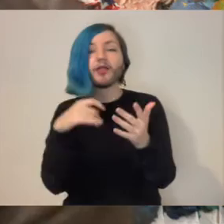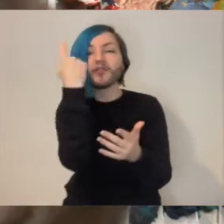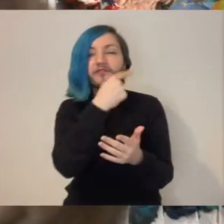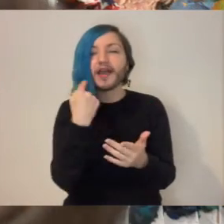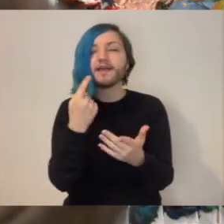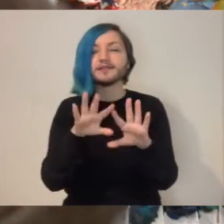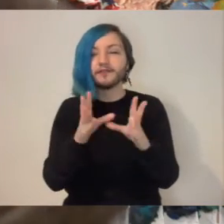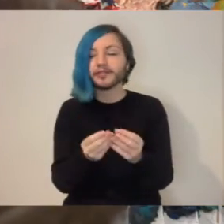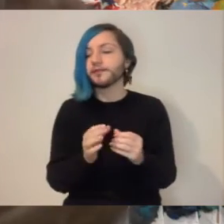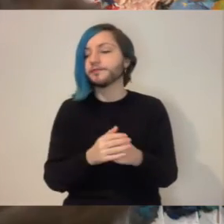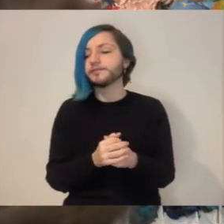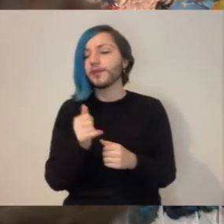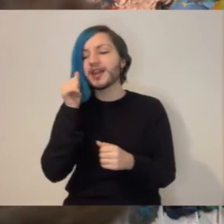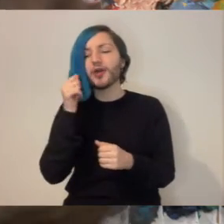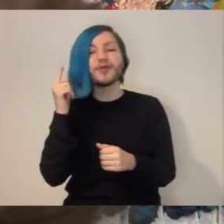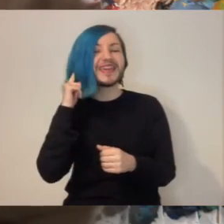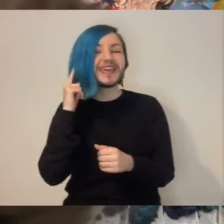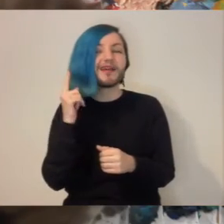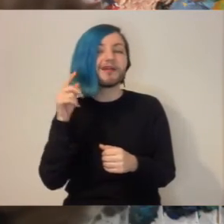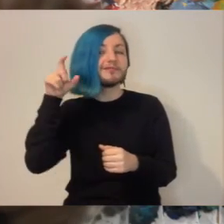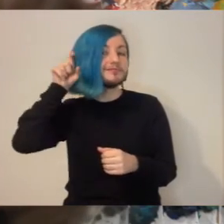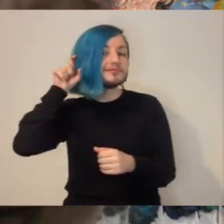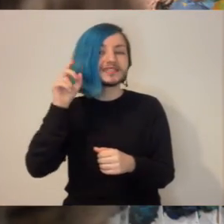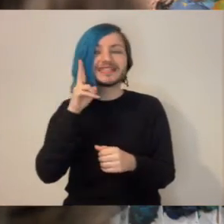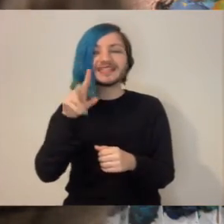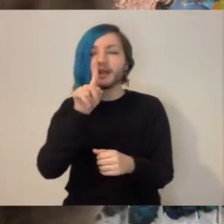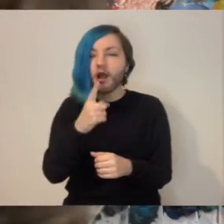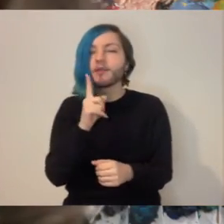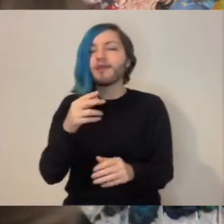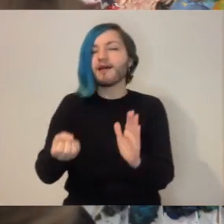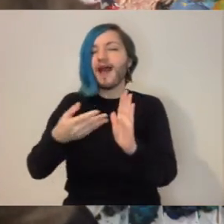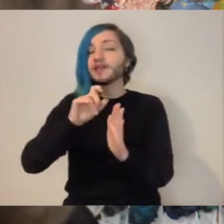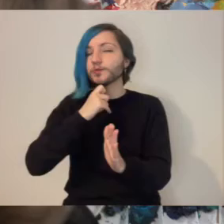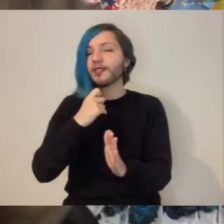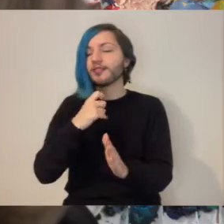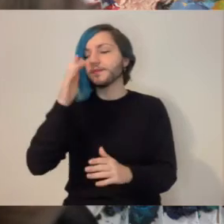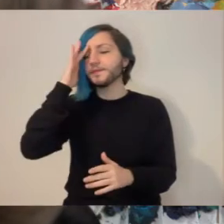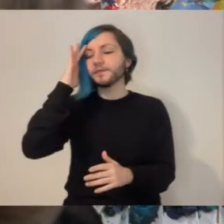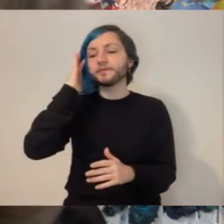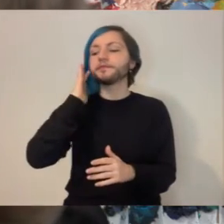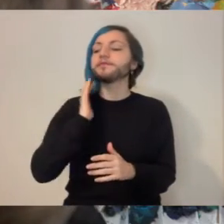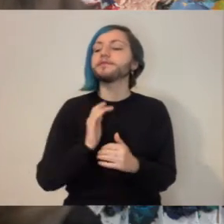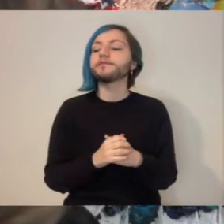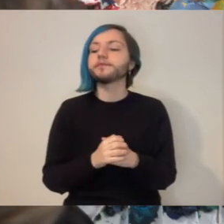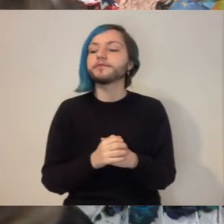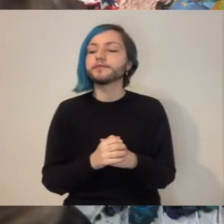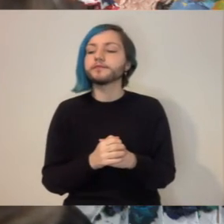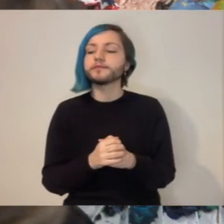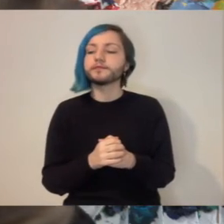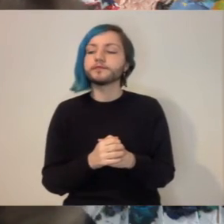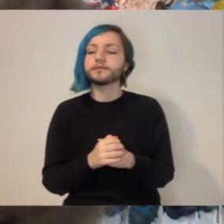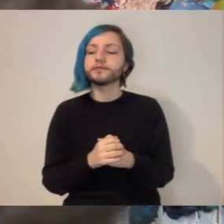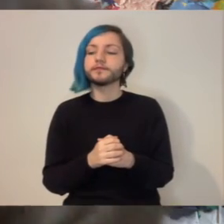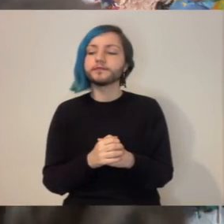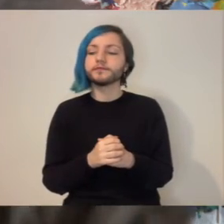of the face. So I'm going to kind of, I know we can't really see that ear, but I'm going to put that ear in. I tell you, when